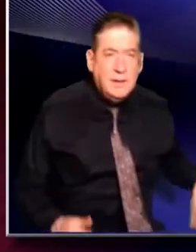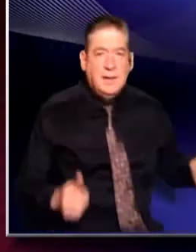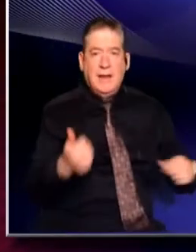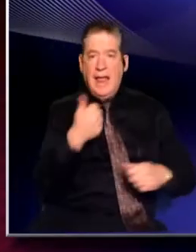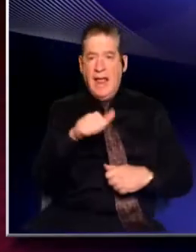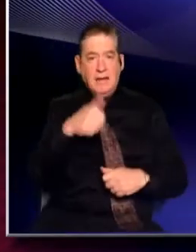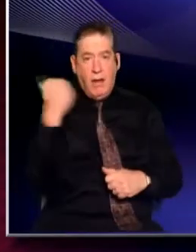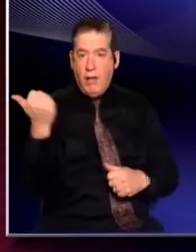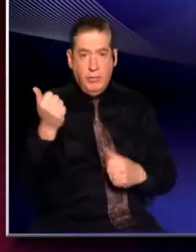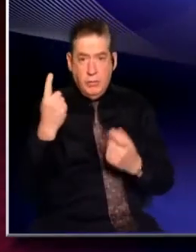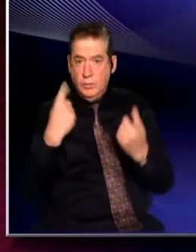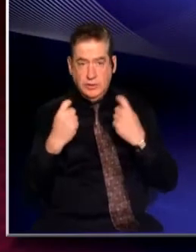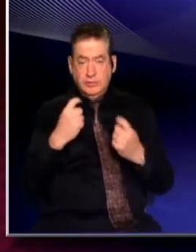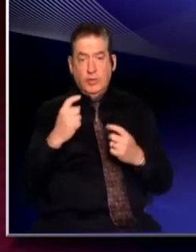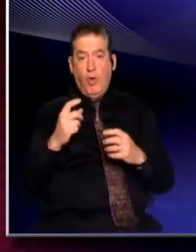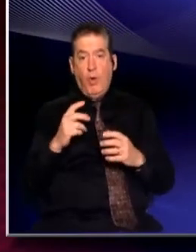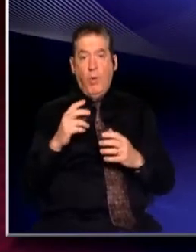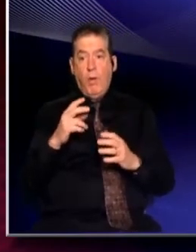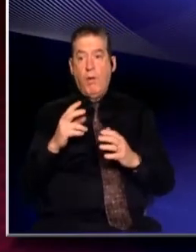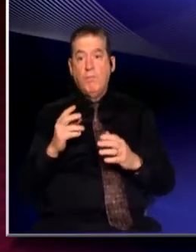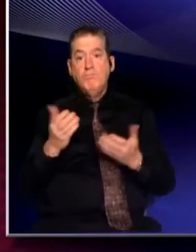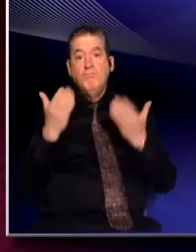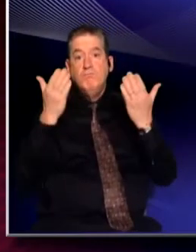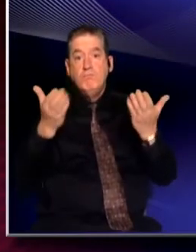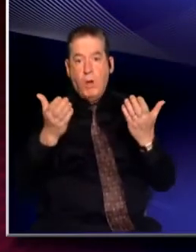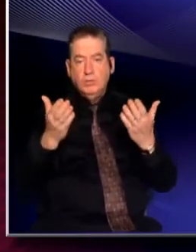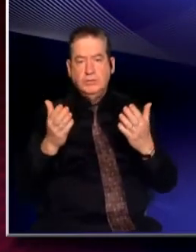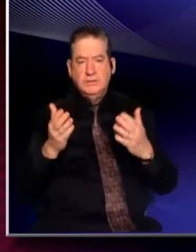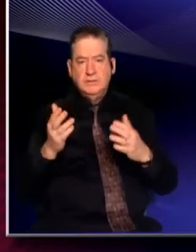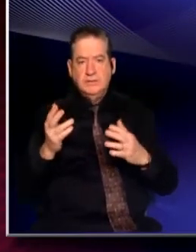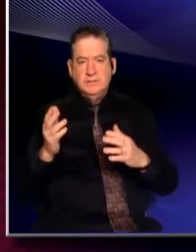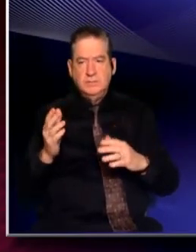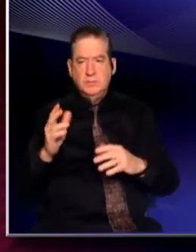So a motion to table this till the next meeting.